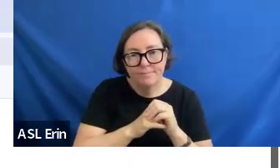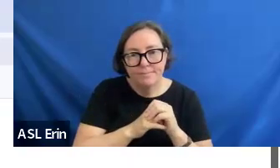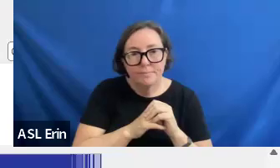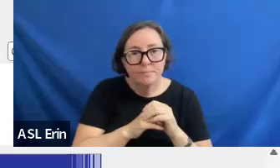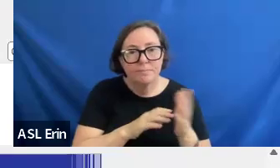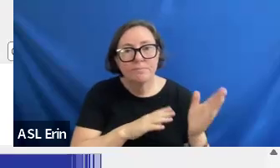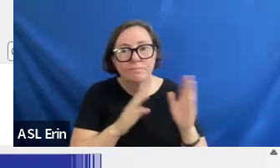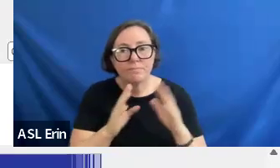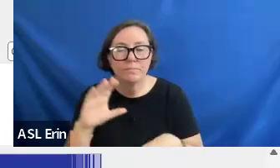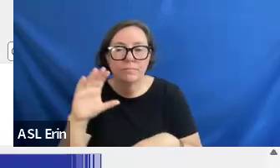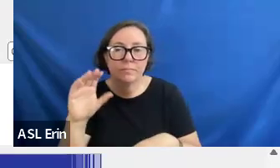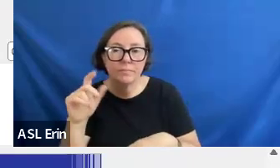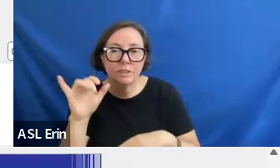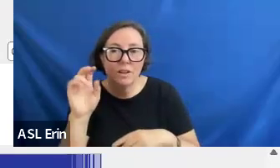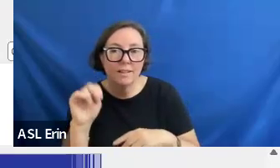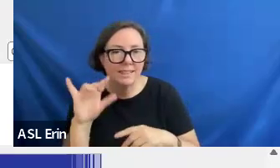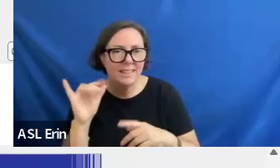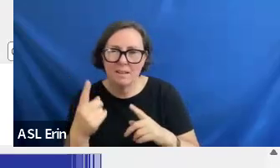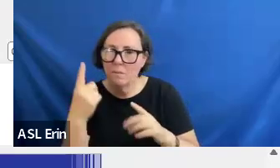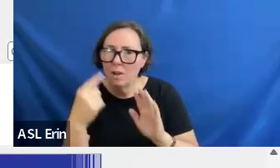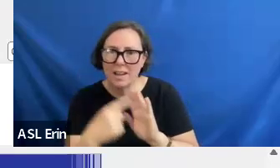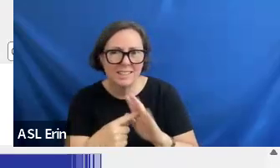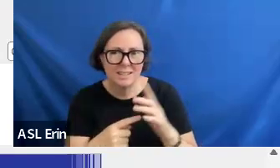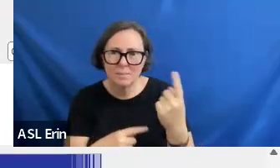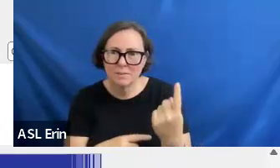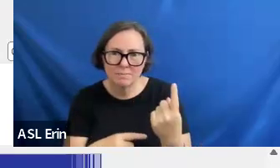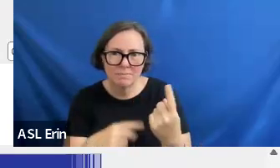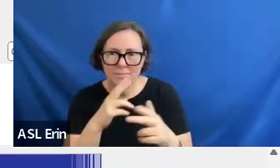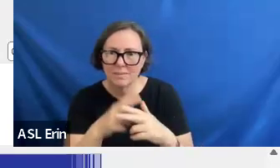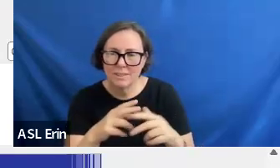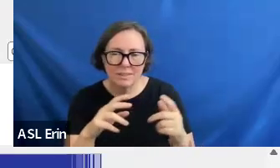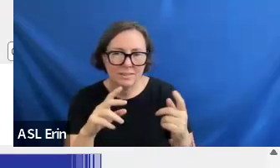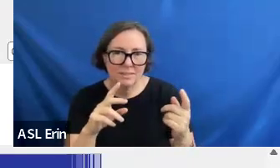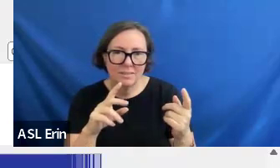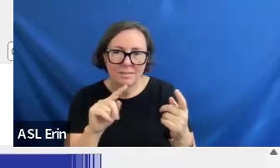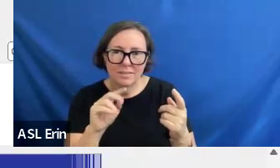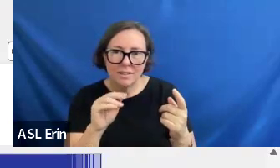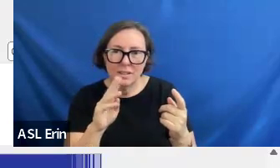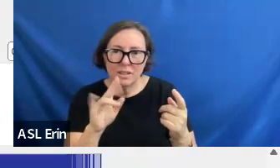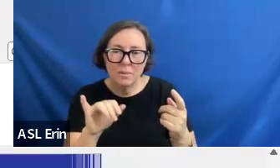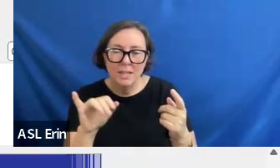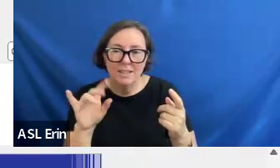So that is one example of many for eye gaze